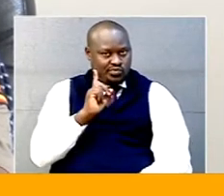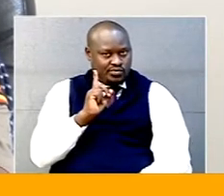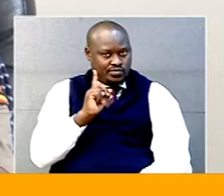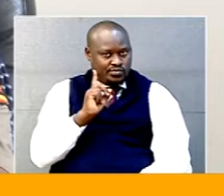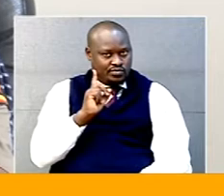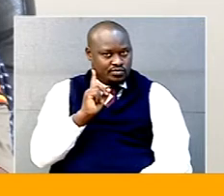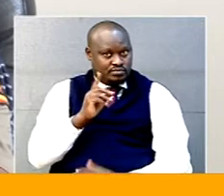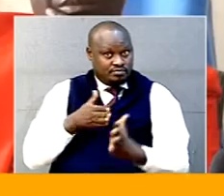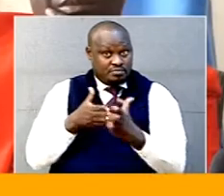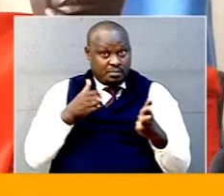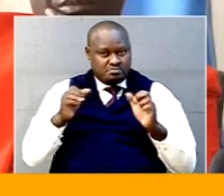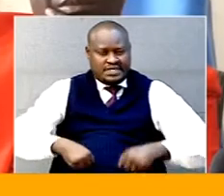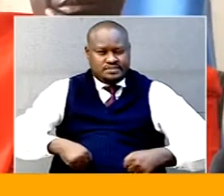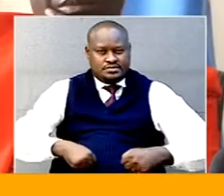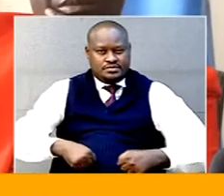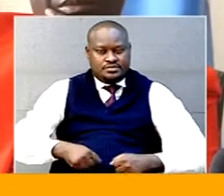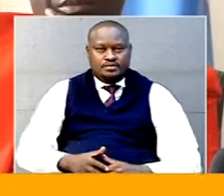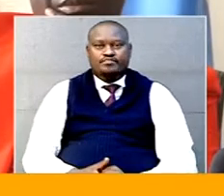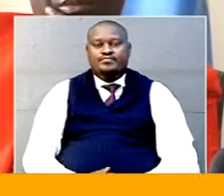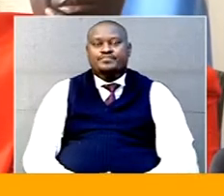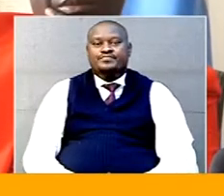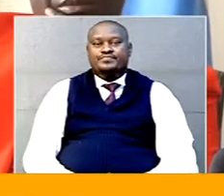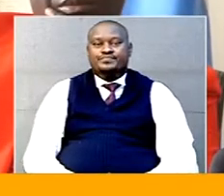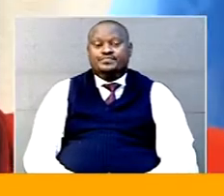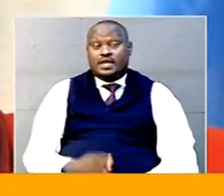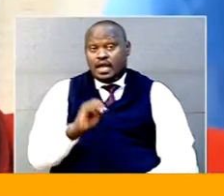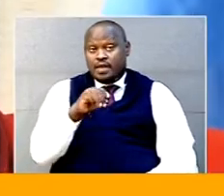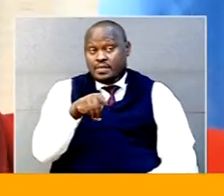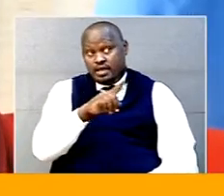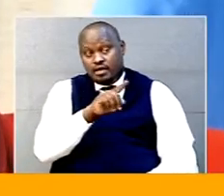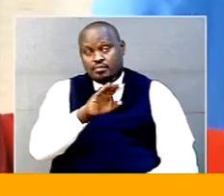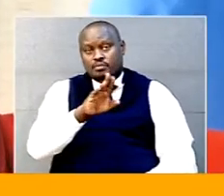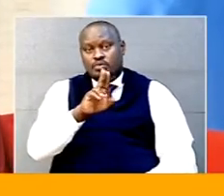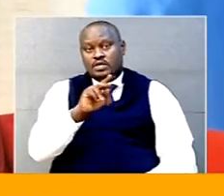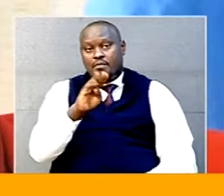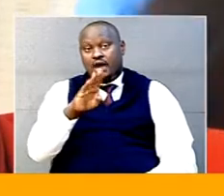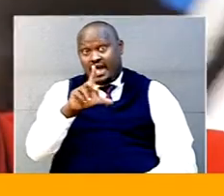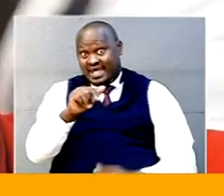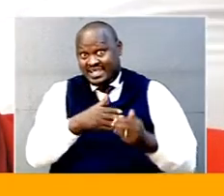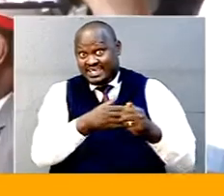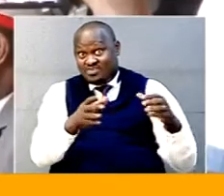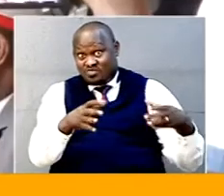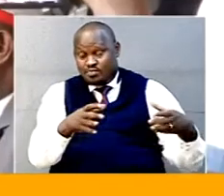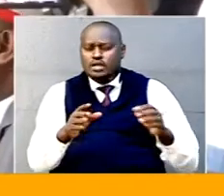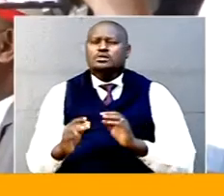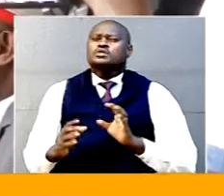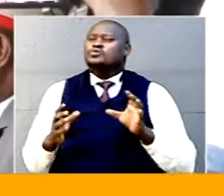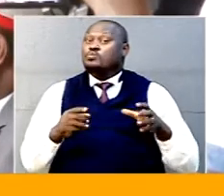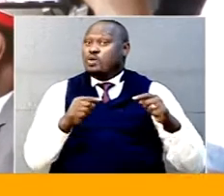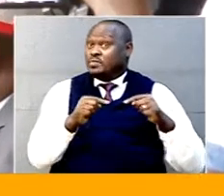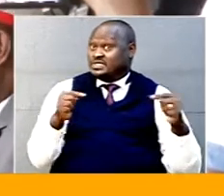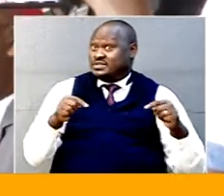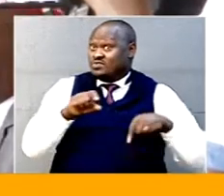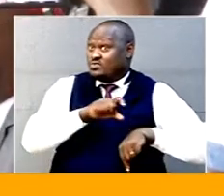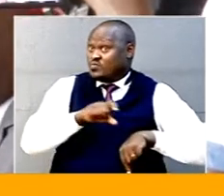shall stop them. Led by Muwanga Chivumbi, the MP Butambala County, the opposition legislators announced this week